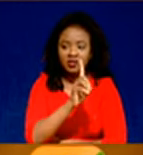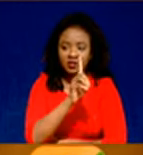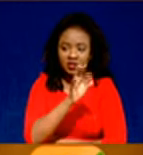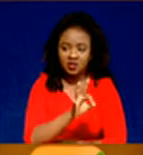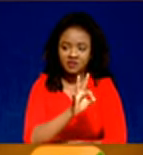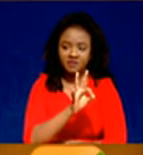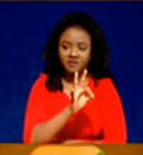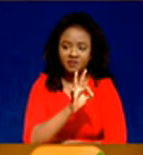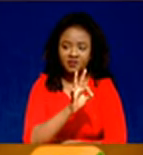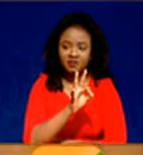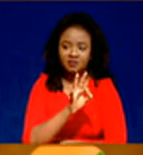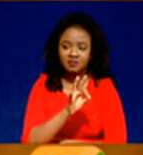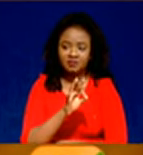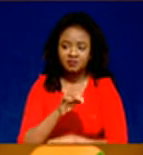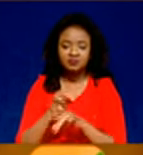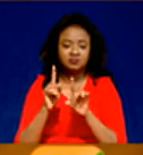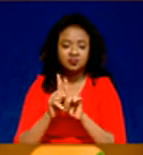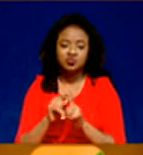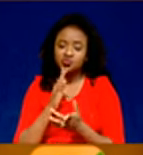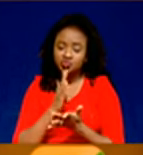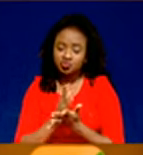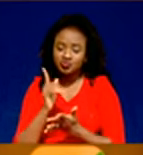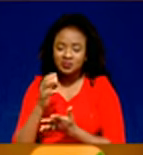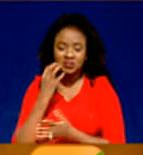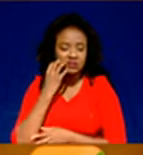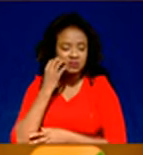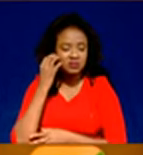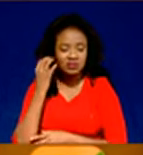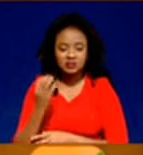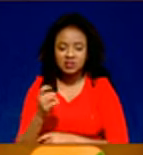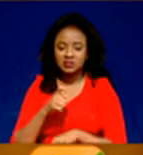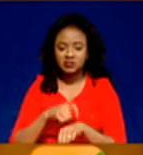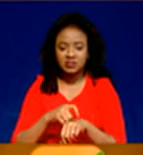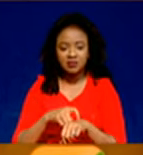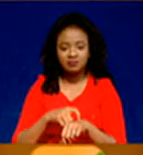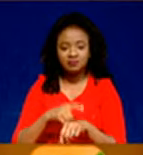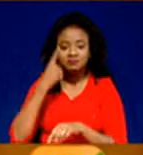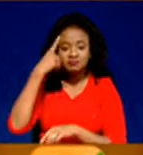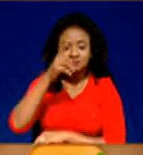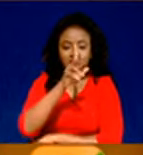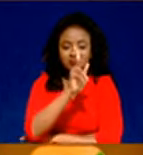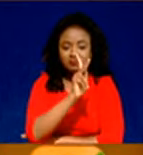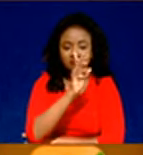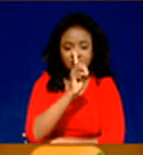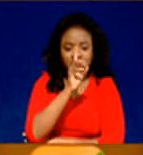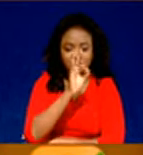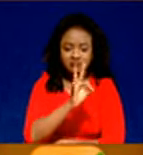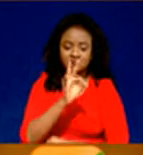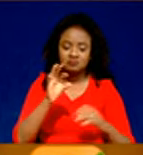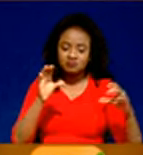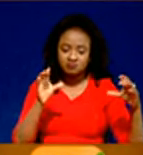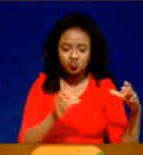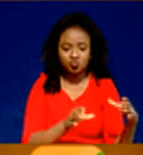It is a tragic moment for the Kenya Defense Forces fraternity,